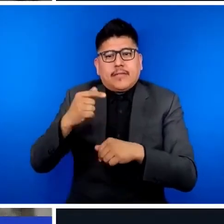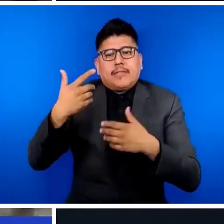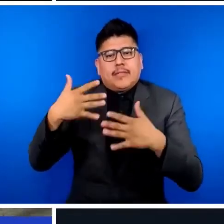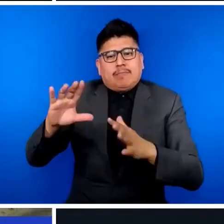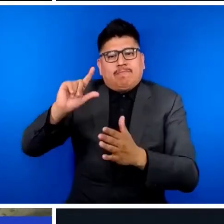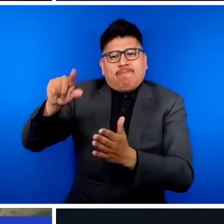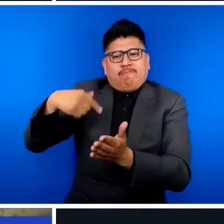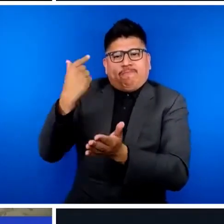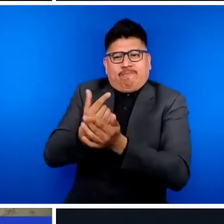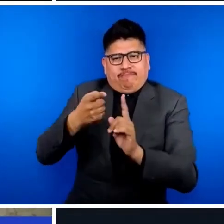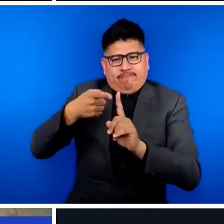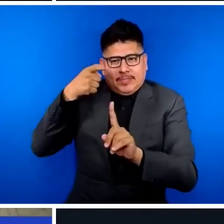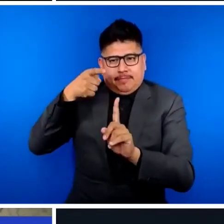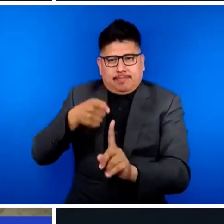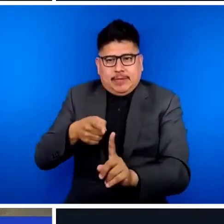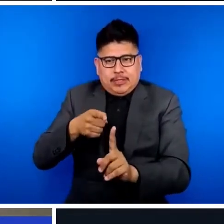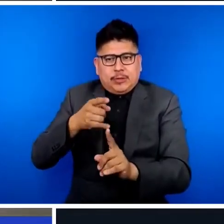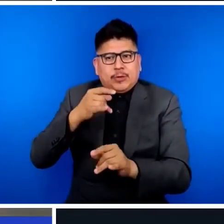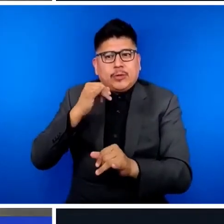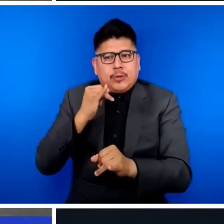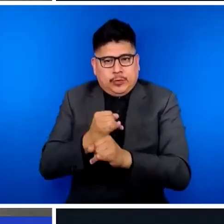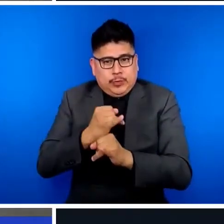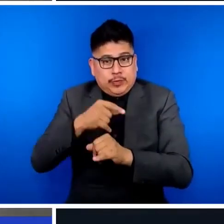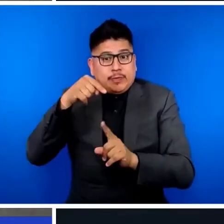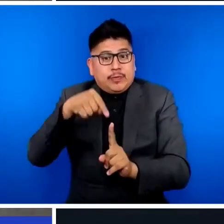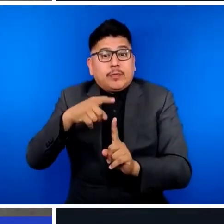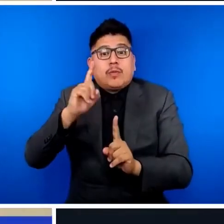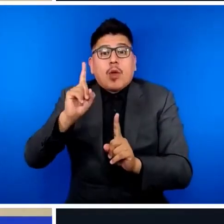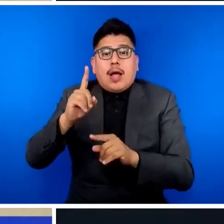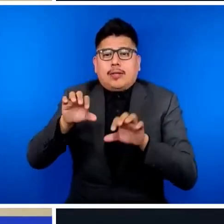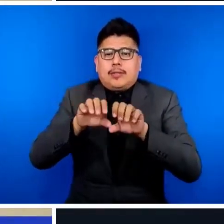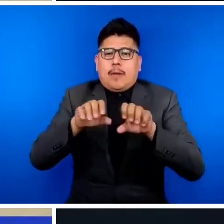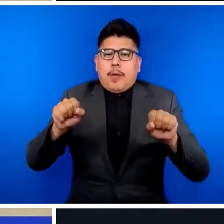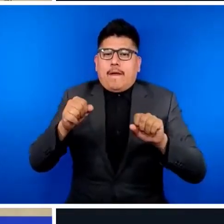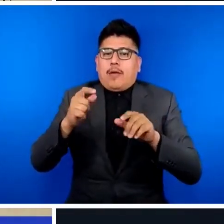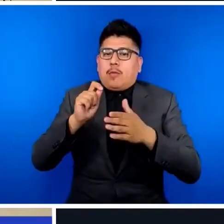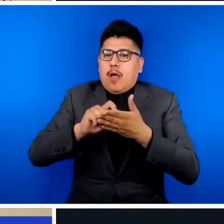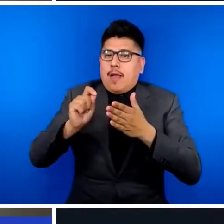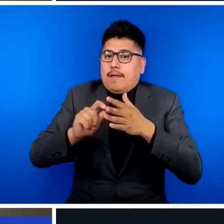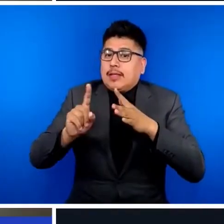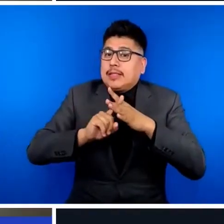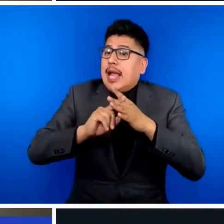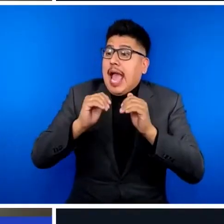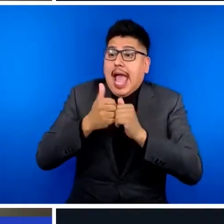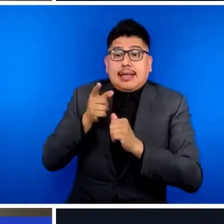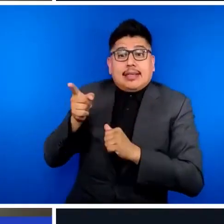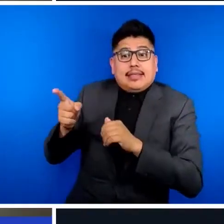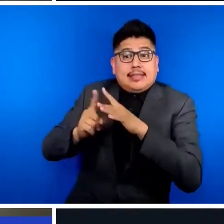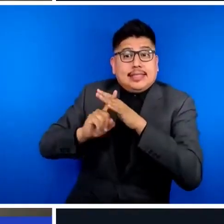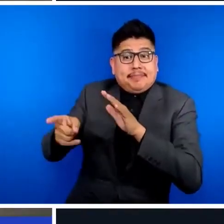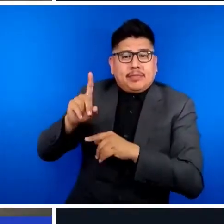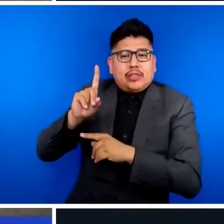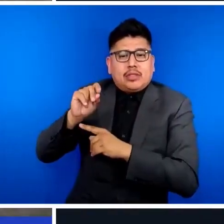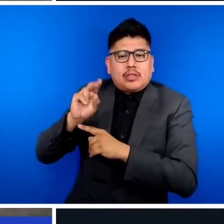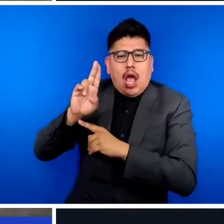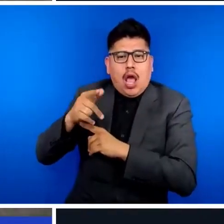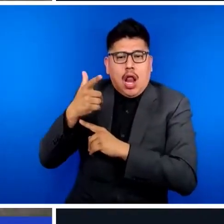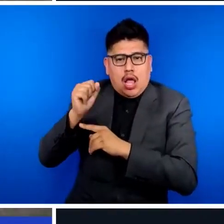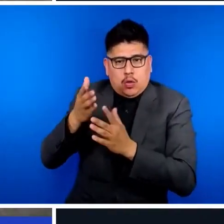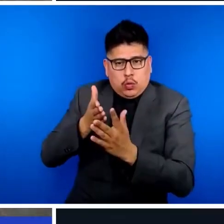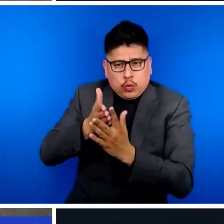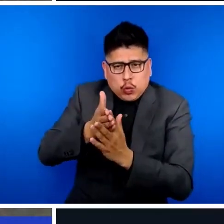written on my back. How did he escape? Douglass, through and through, was a revolutionary. And fight for change.